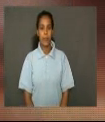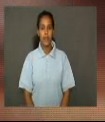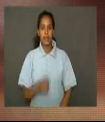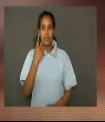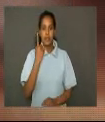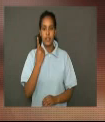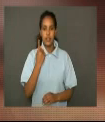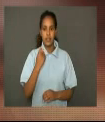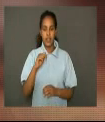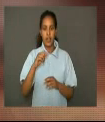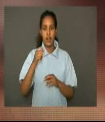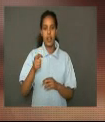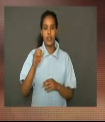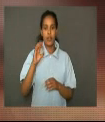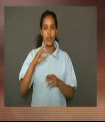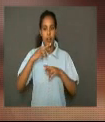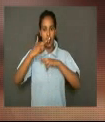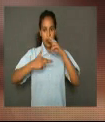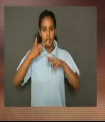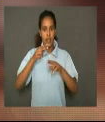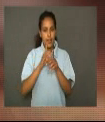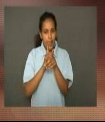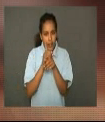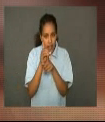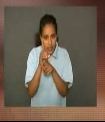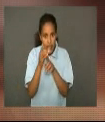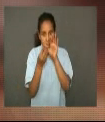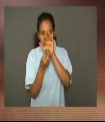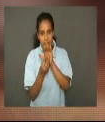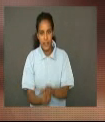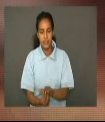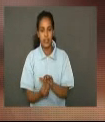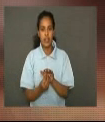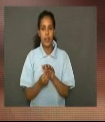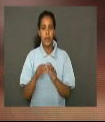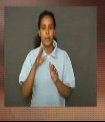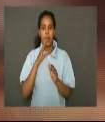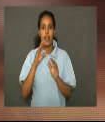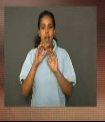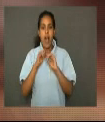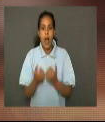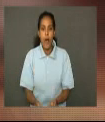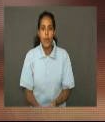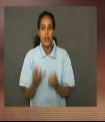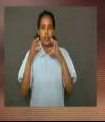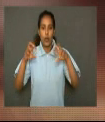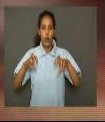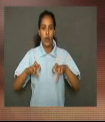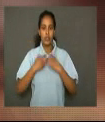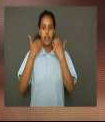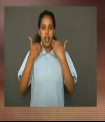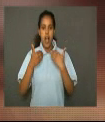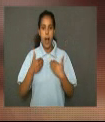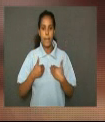The rate of reaction is directly affected by how many collisions